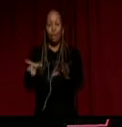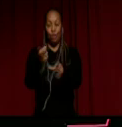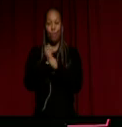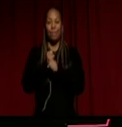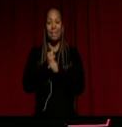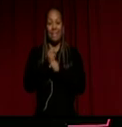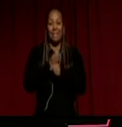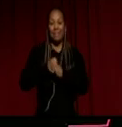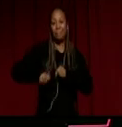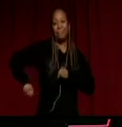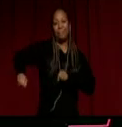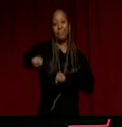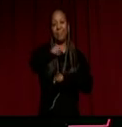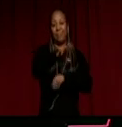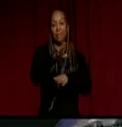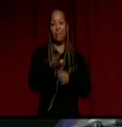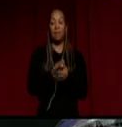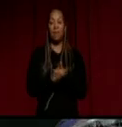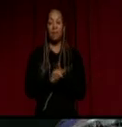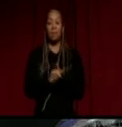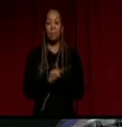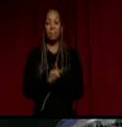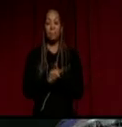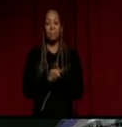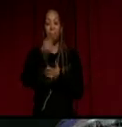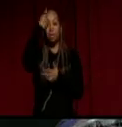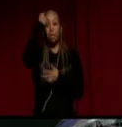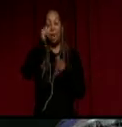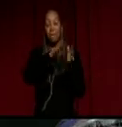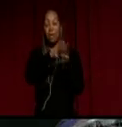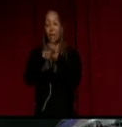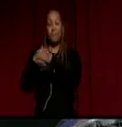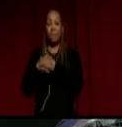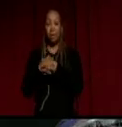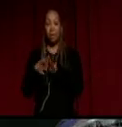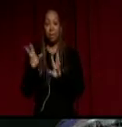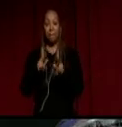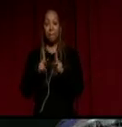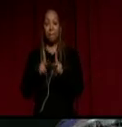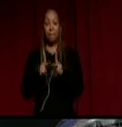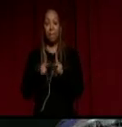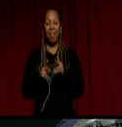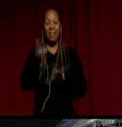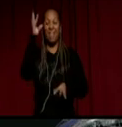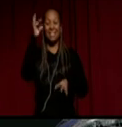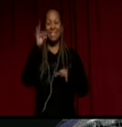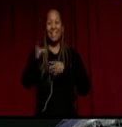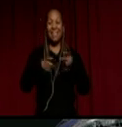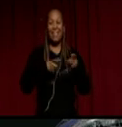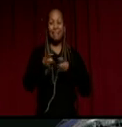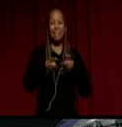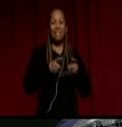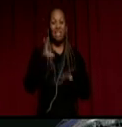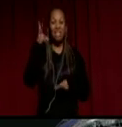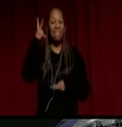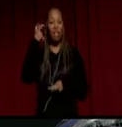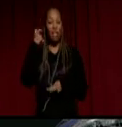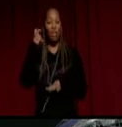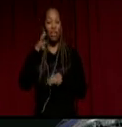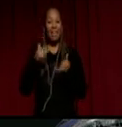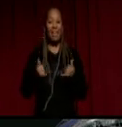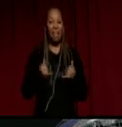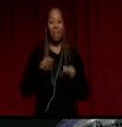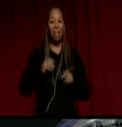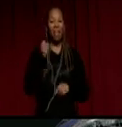virus will spread. Now, African Americans, that is an explanation that I've heard now that